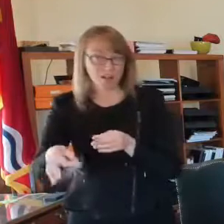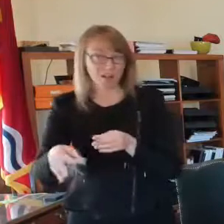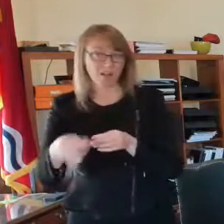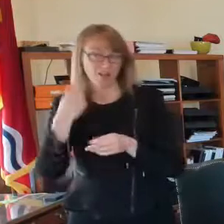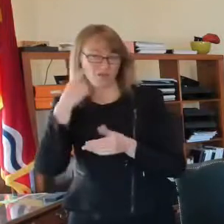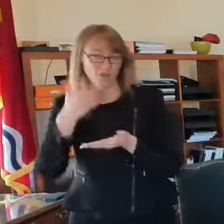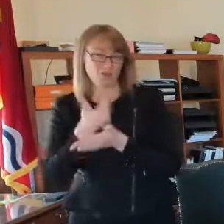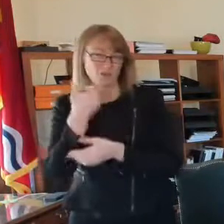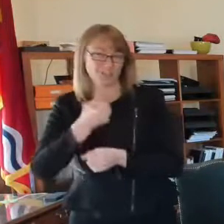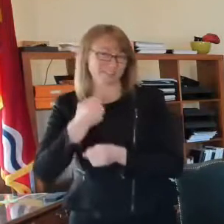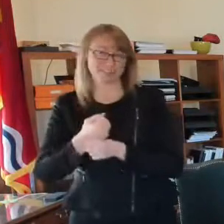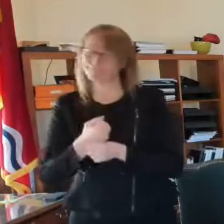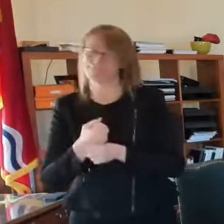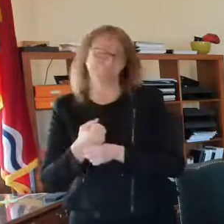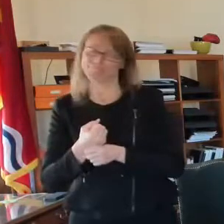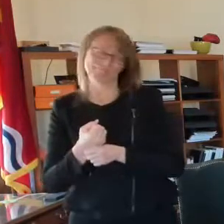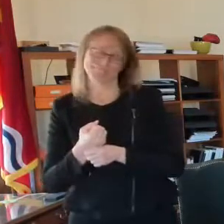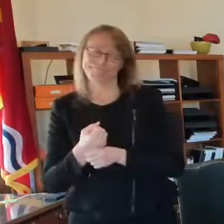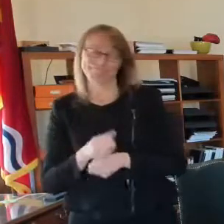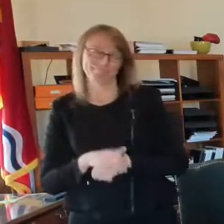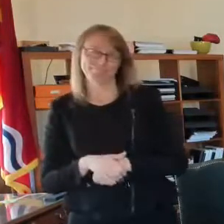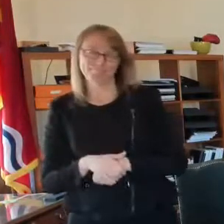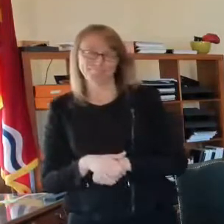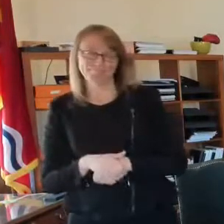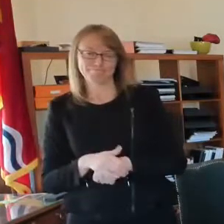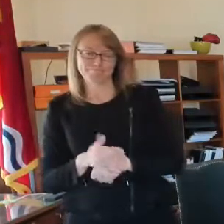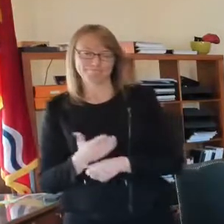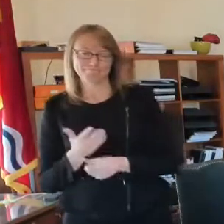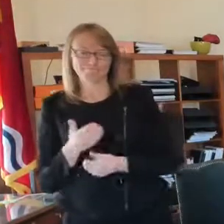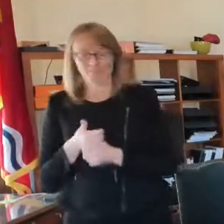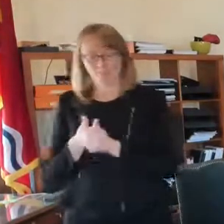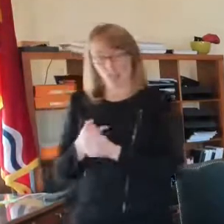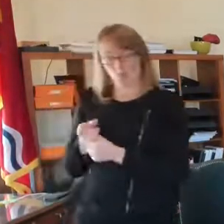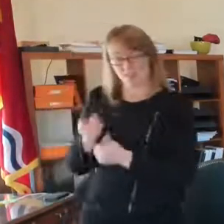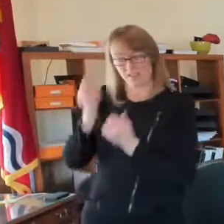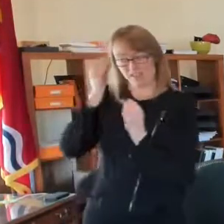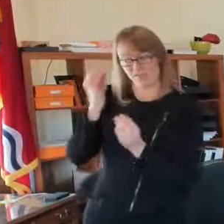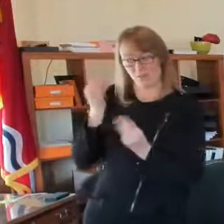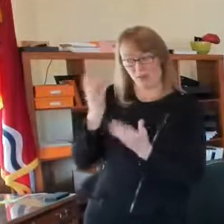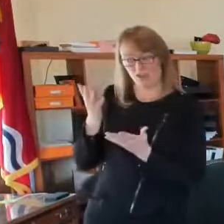just very unlikely, based on what we see right now.